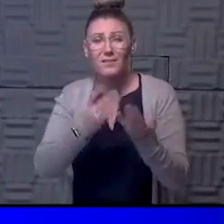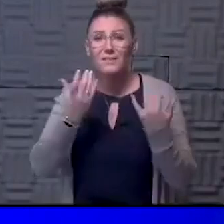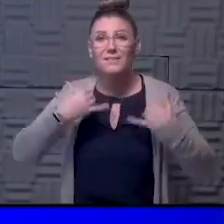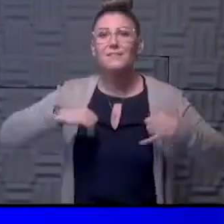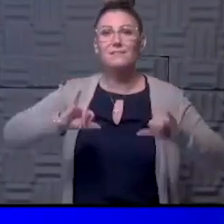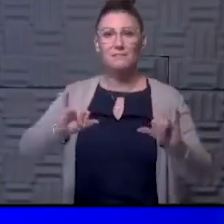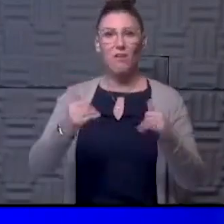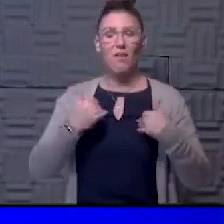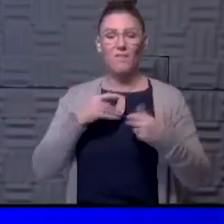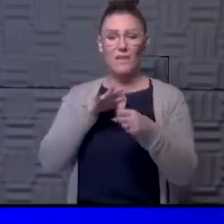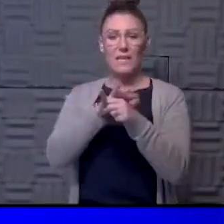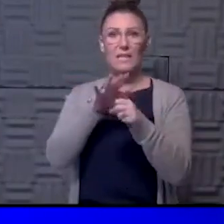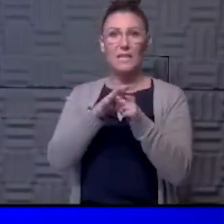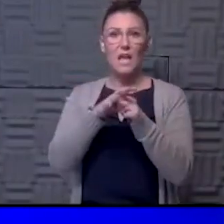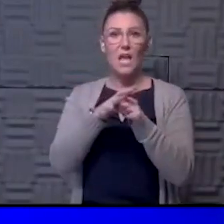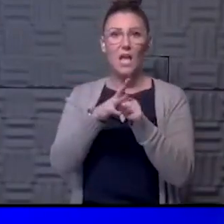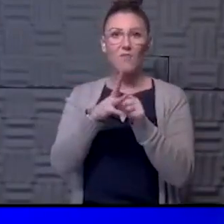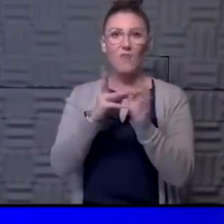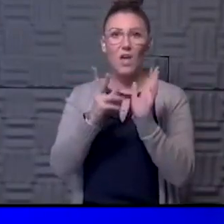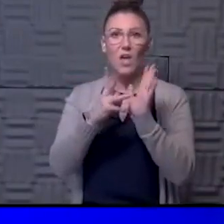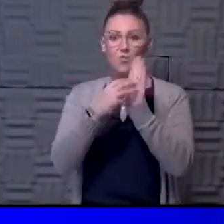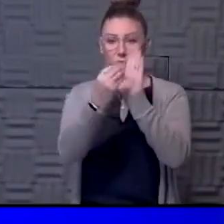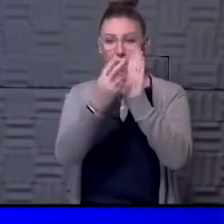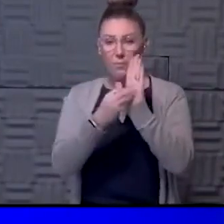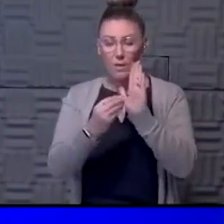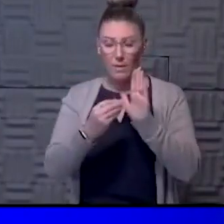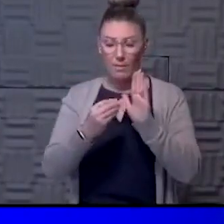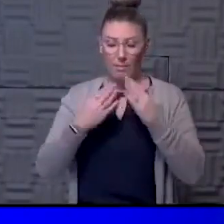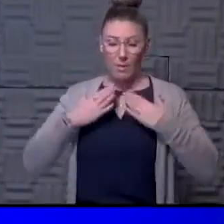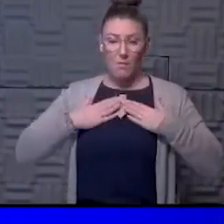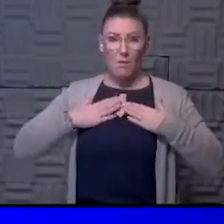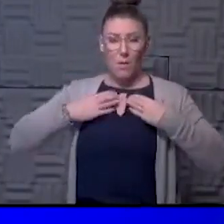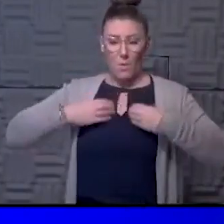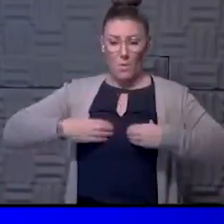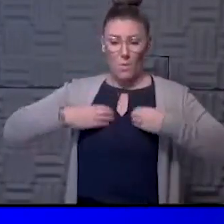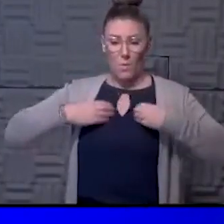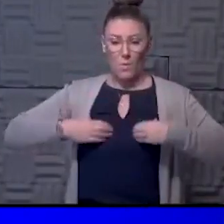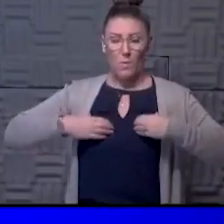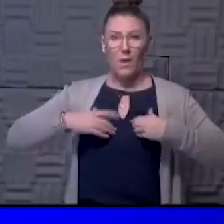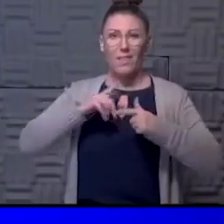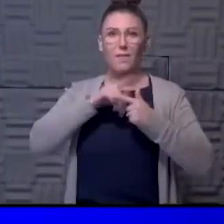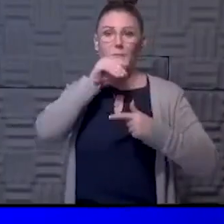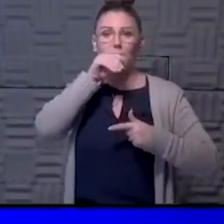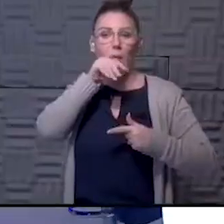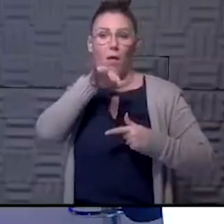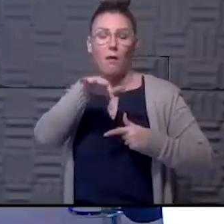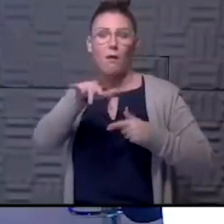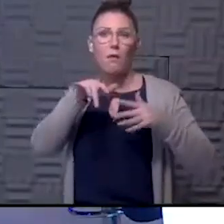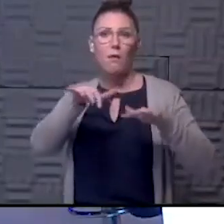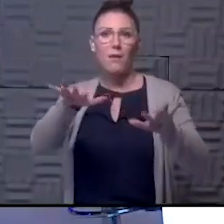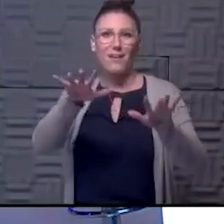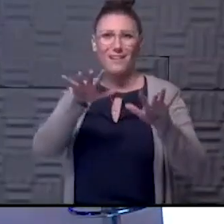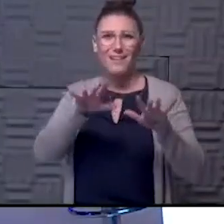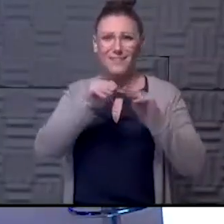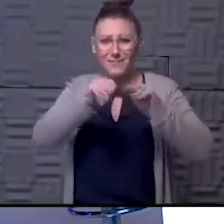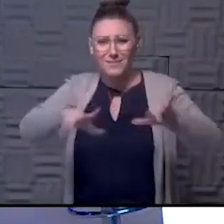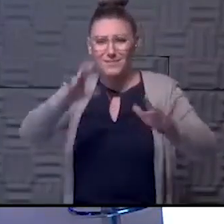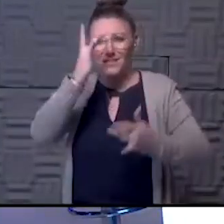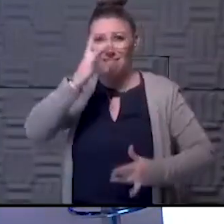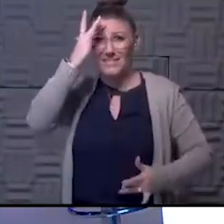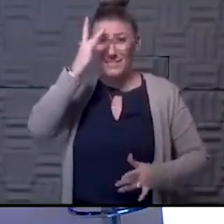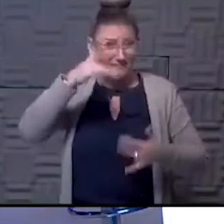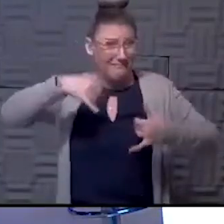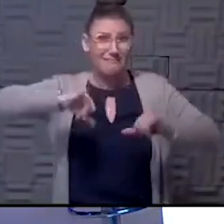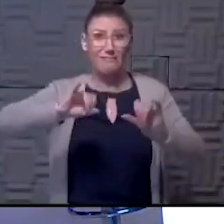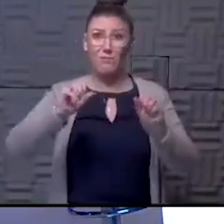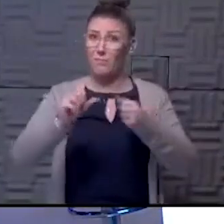still have enough replication going on in your upper respiratory tract where you can spread the disease. Yeah, we still want you because it can still be a danger.